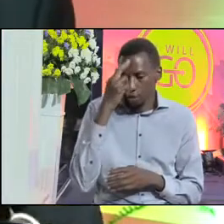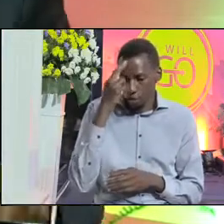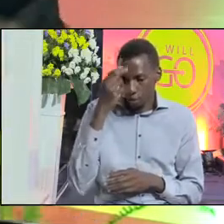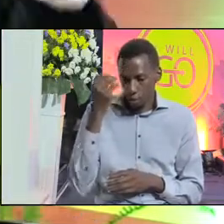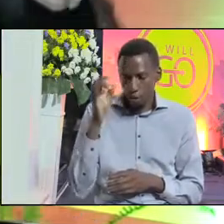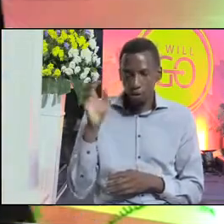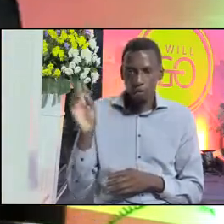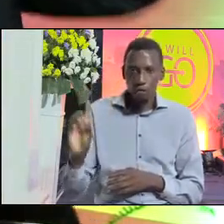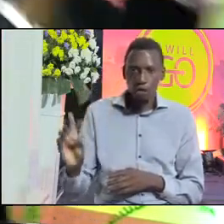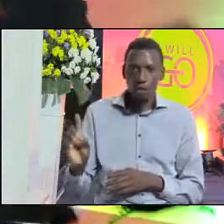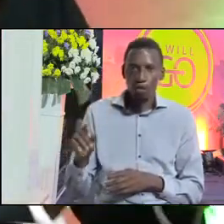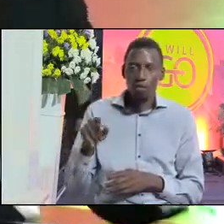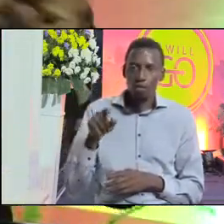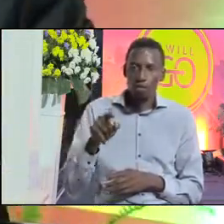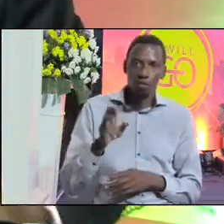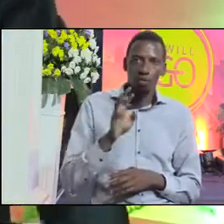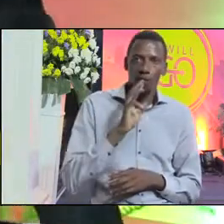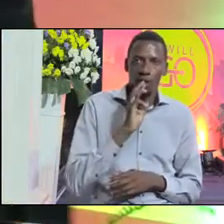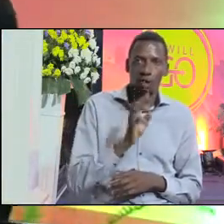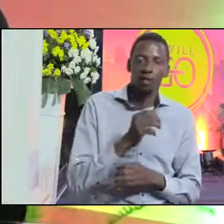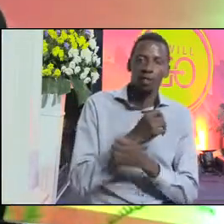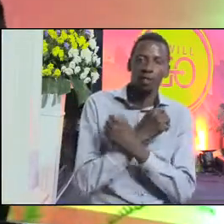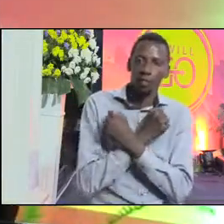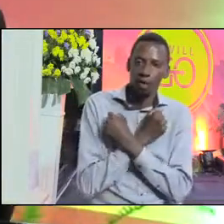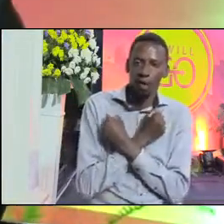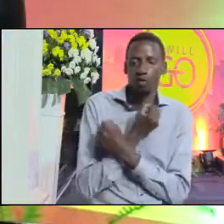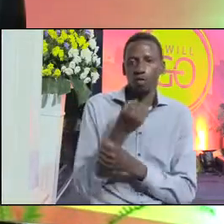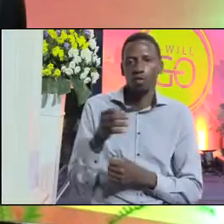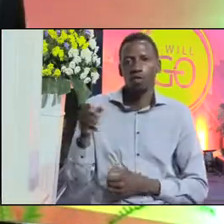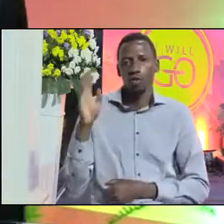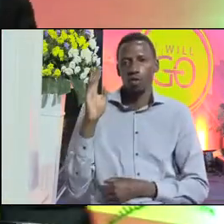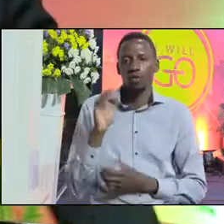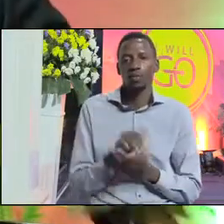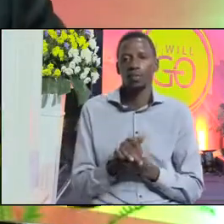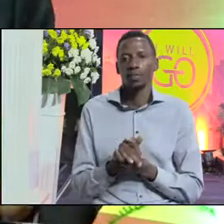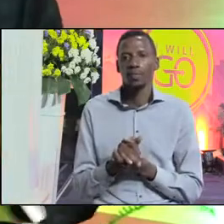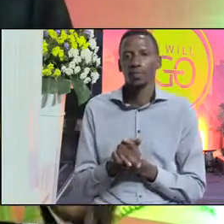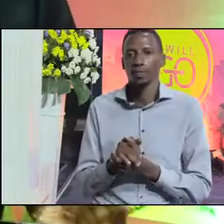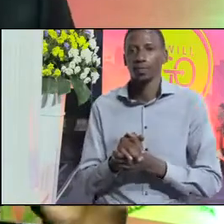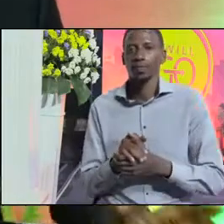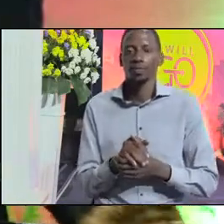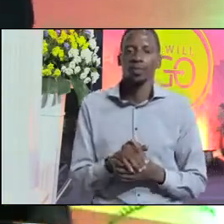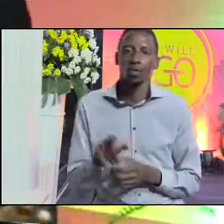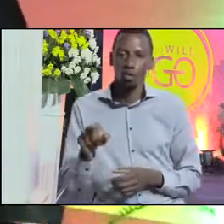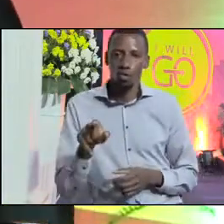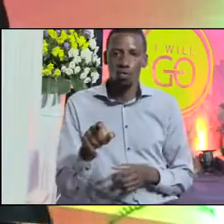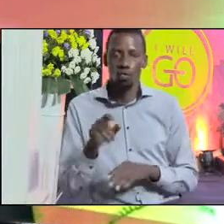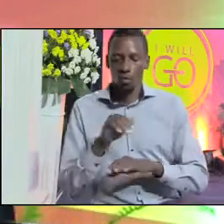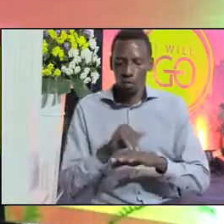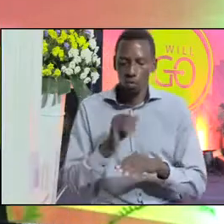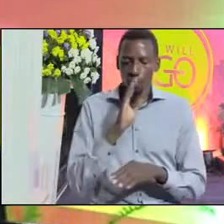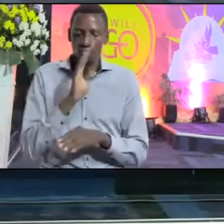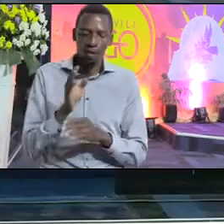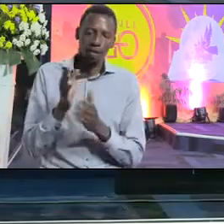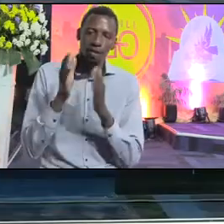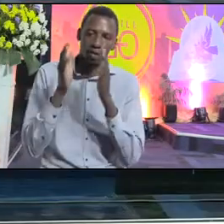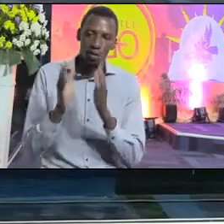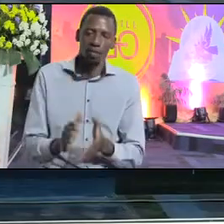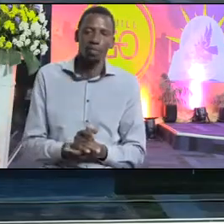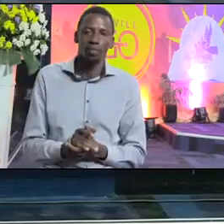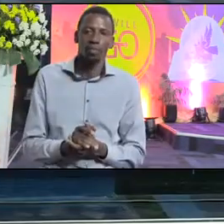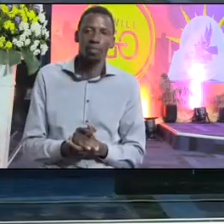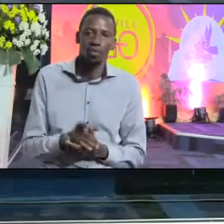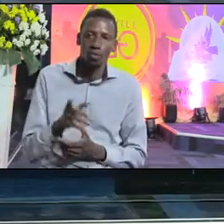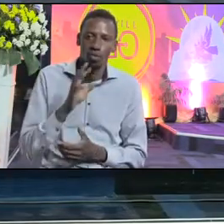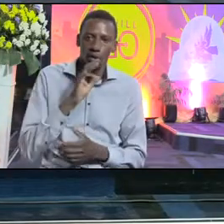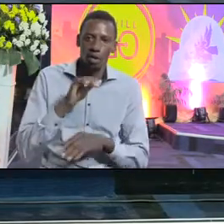Nairobi, you are still the beloved of God. Come on and say amen. But you're also called to be somebody. You're called